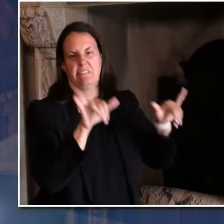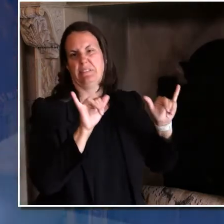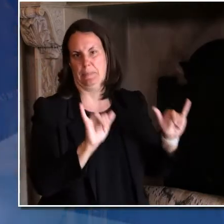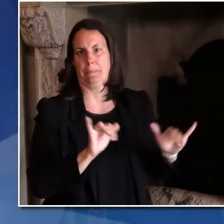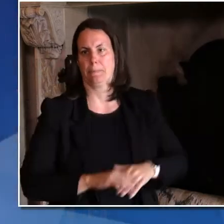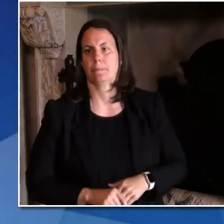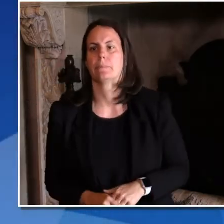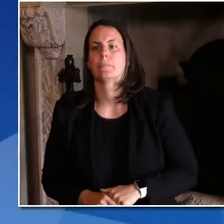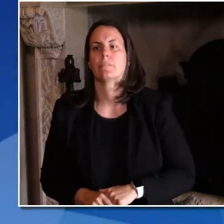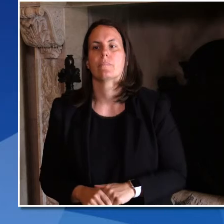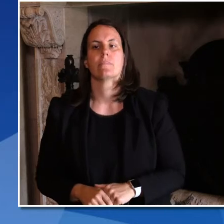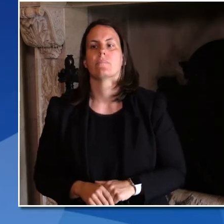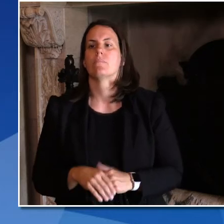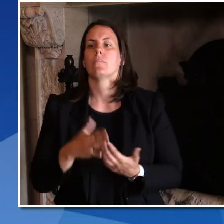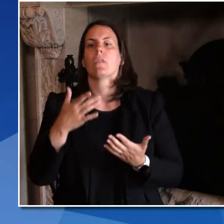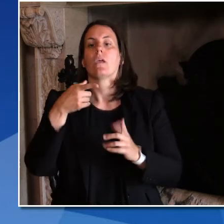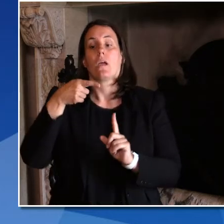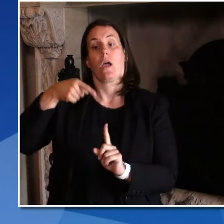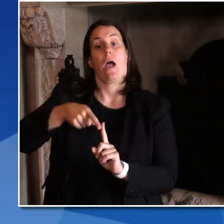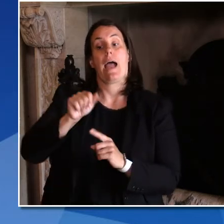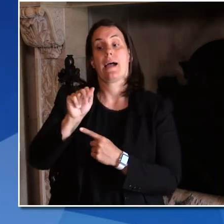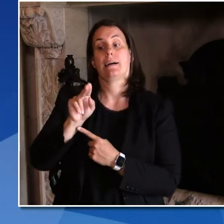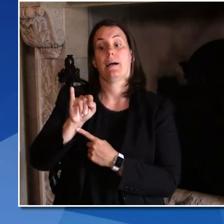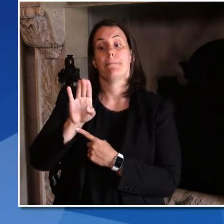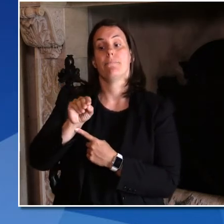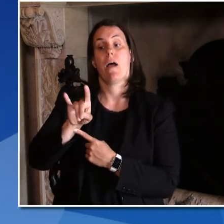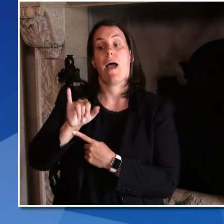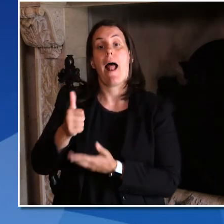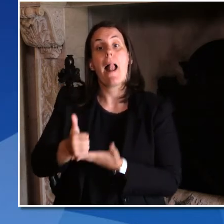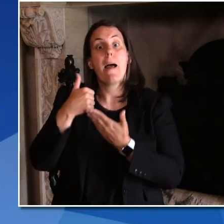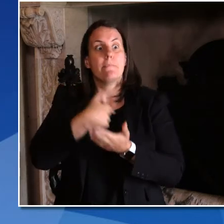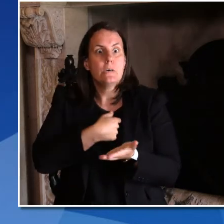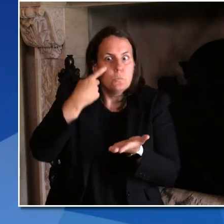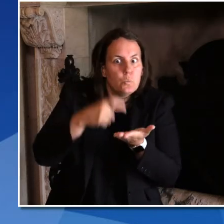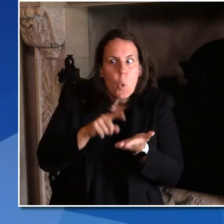Thank you, Will. Now to Rachel from TMJ4 in Milwaukee. Rachel?